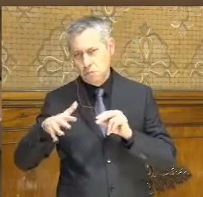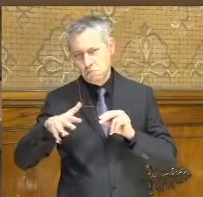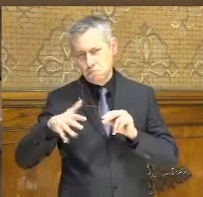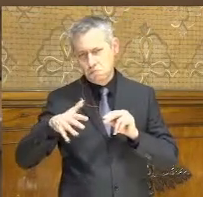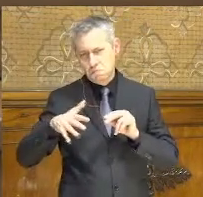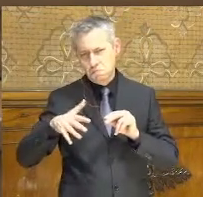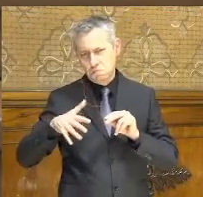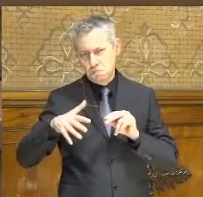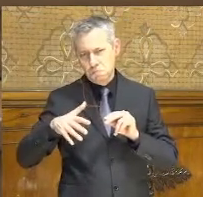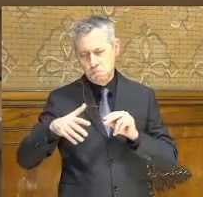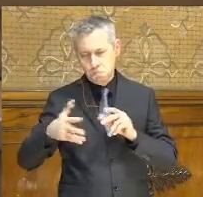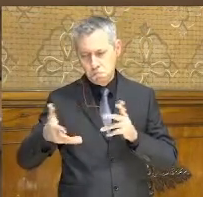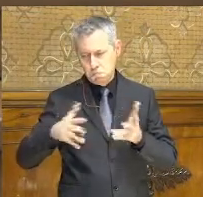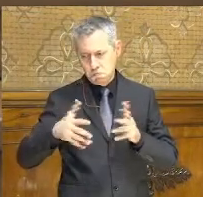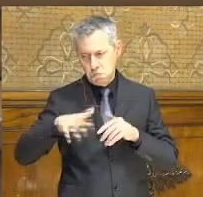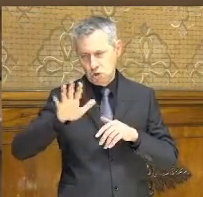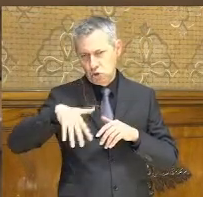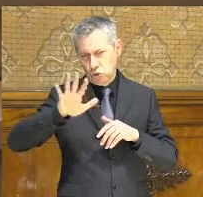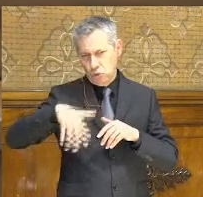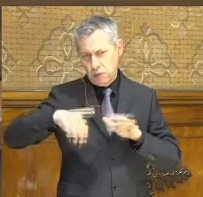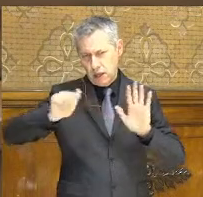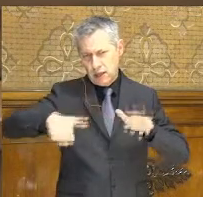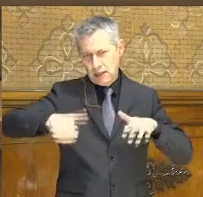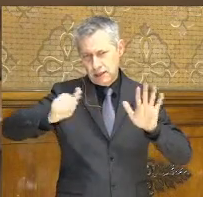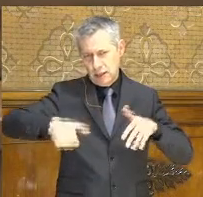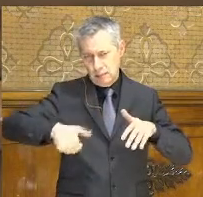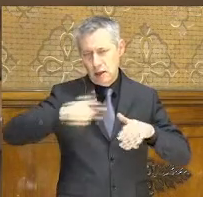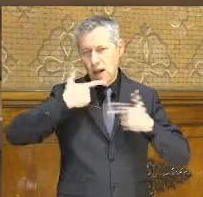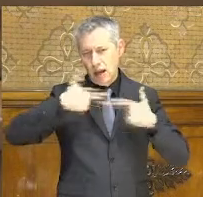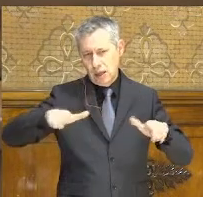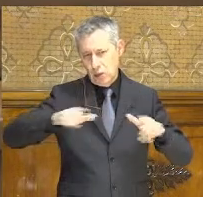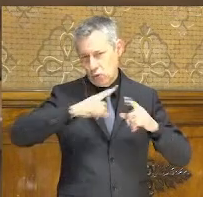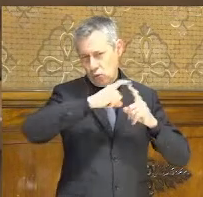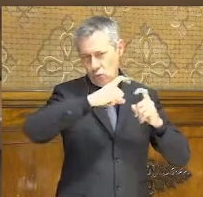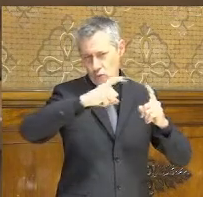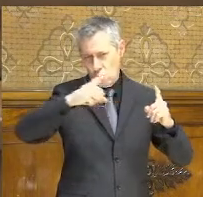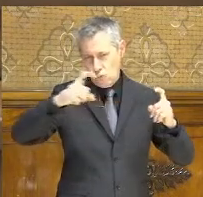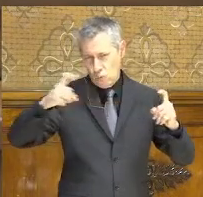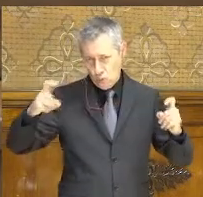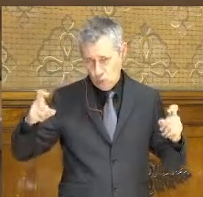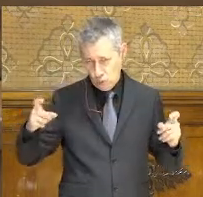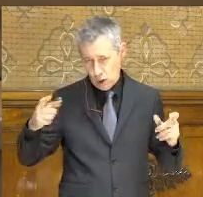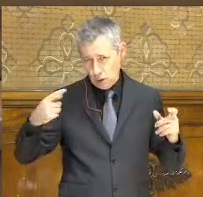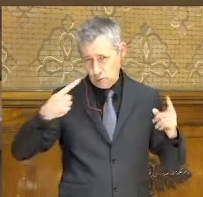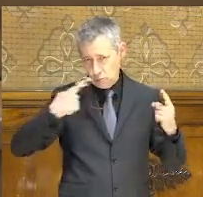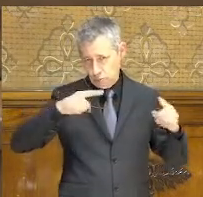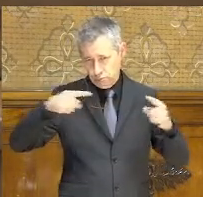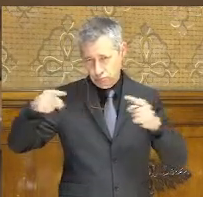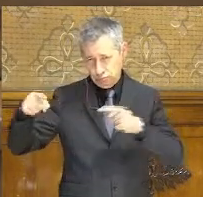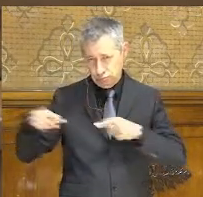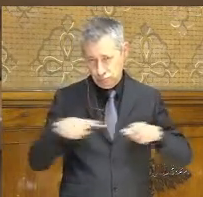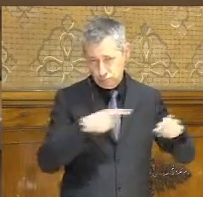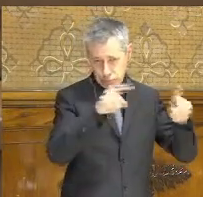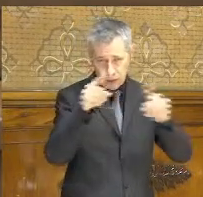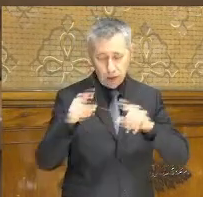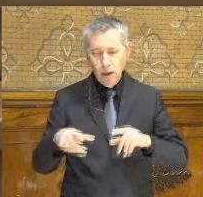5,600 languages. How come that English is the